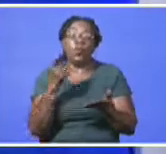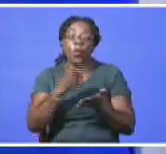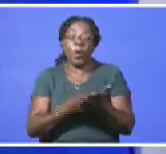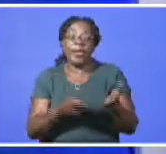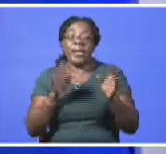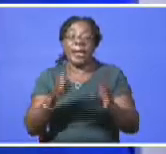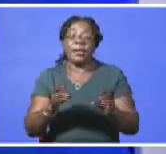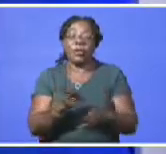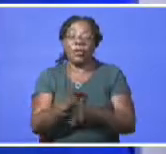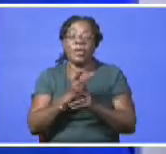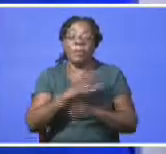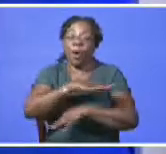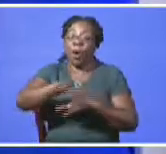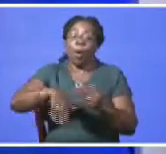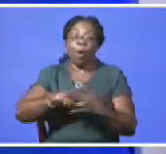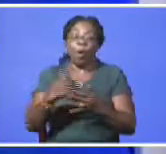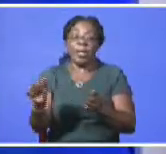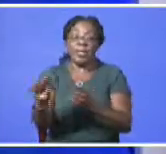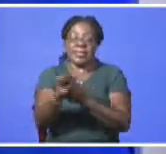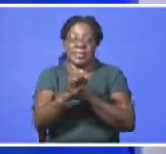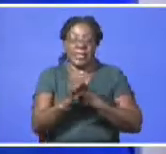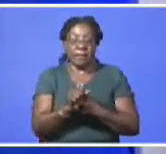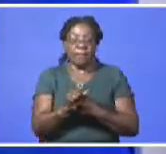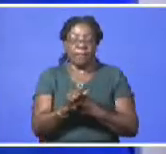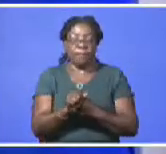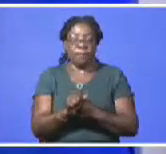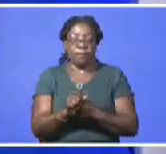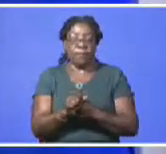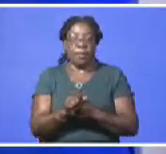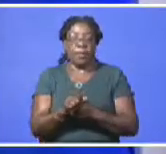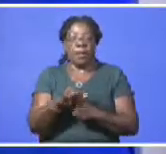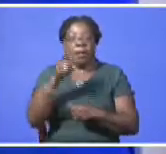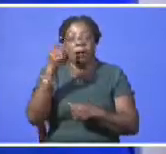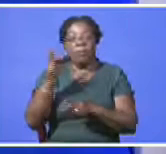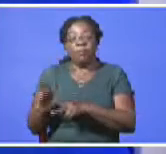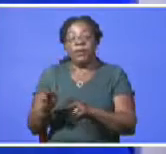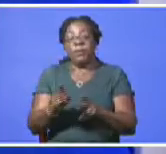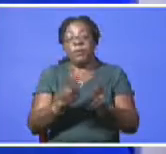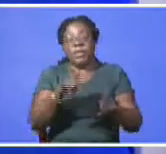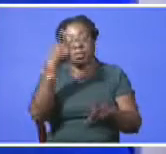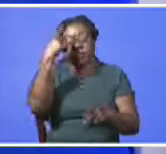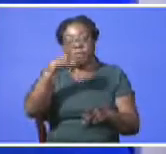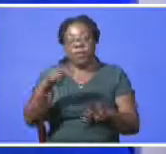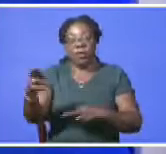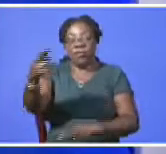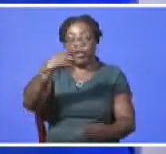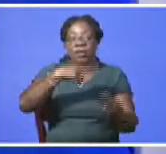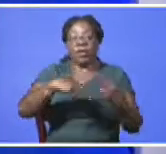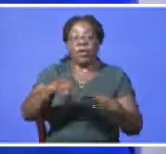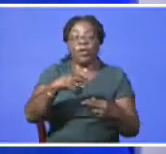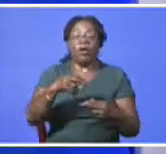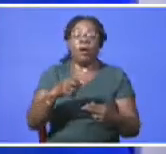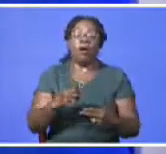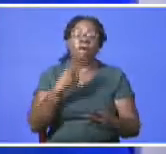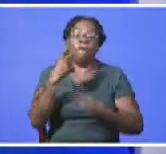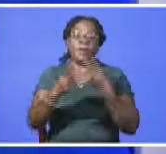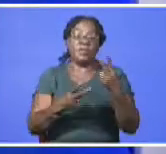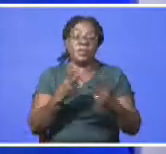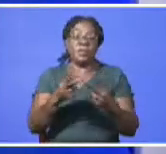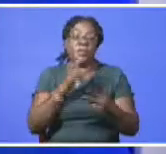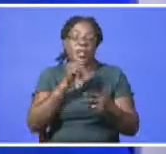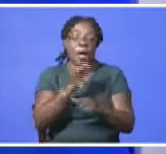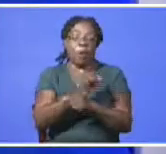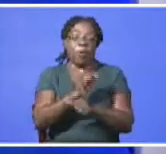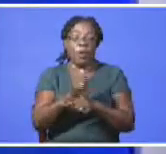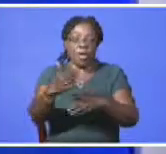Thanks a lot, Alto. Meantime, in preparation for the return of international visitors, officials at the Lyndon Penling International Airport are working